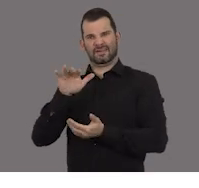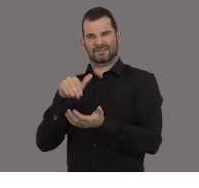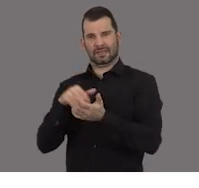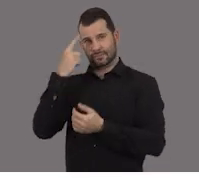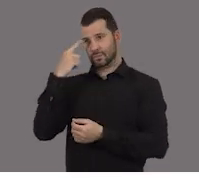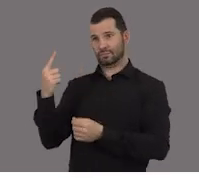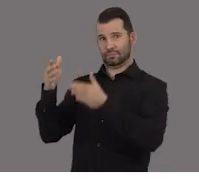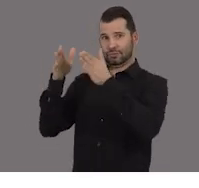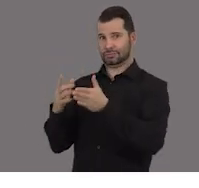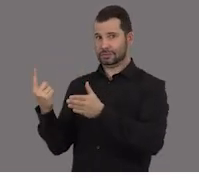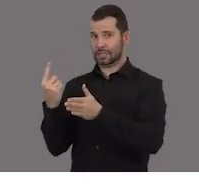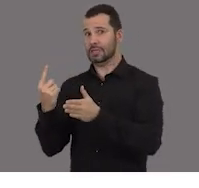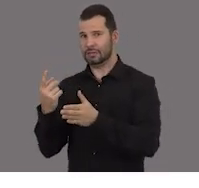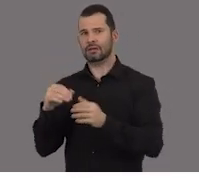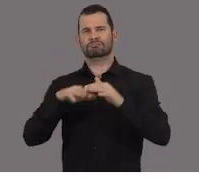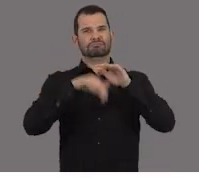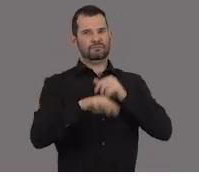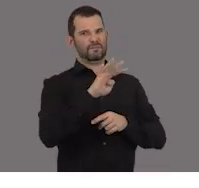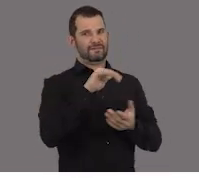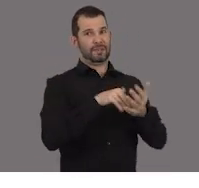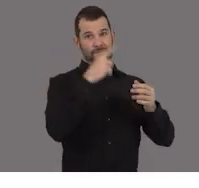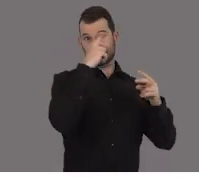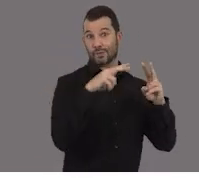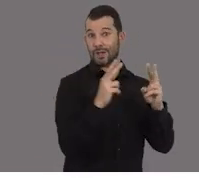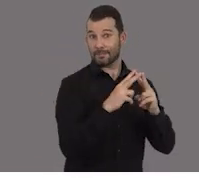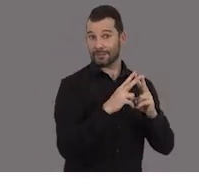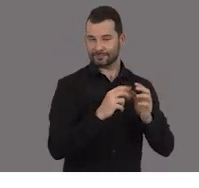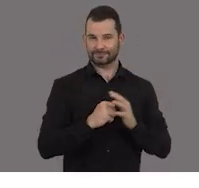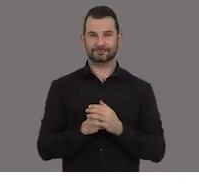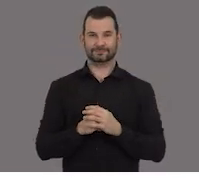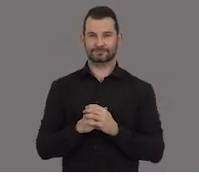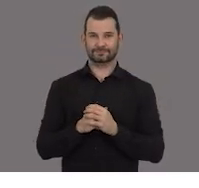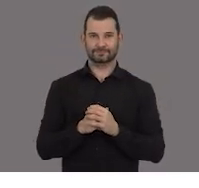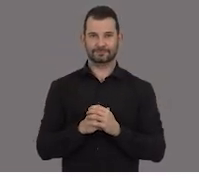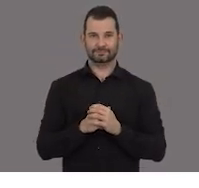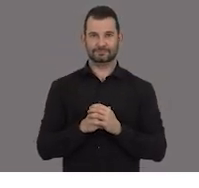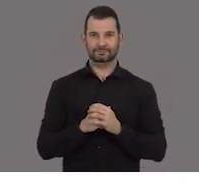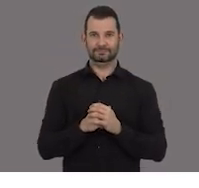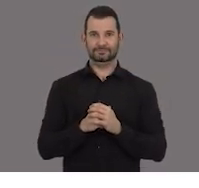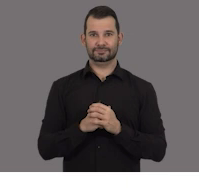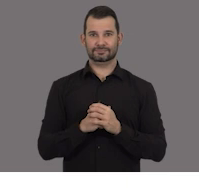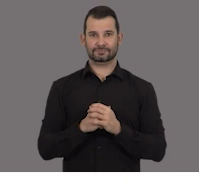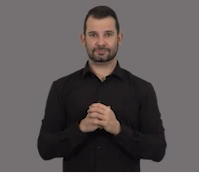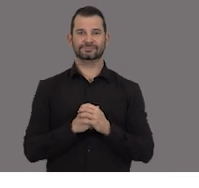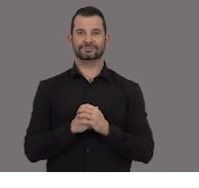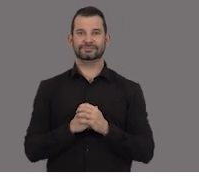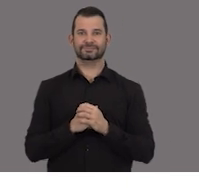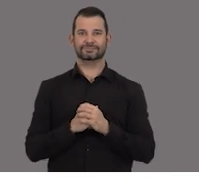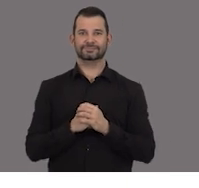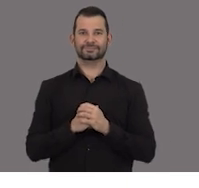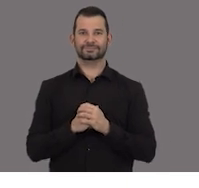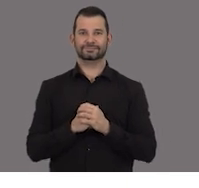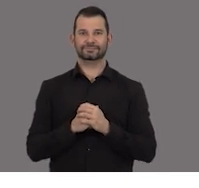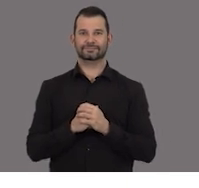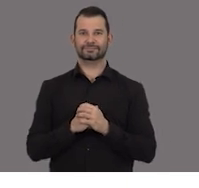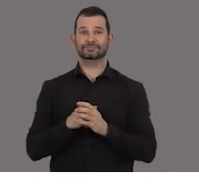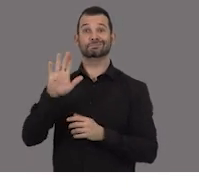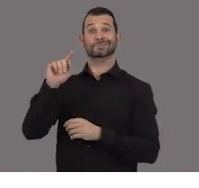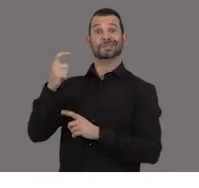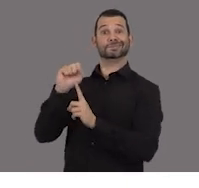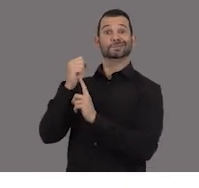than $35,000 for a single person and less than $45,000 for a